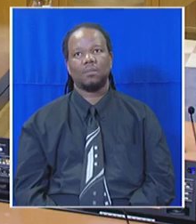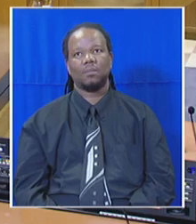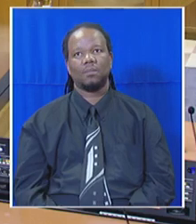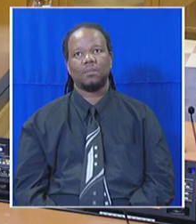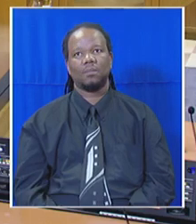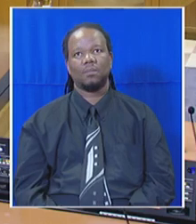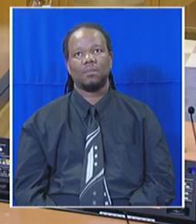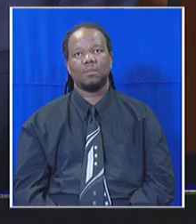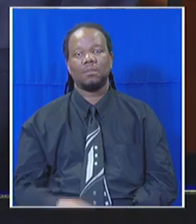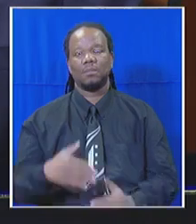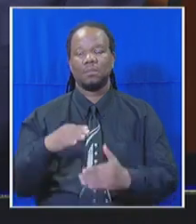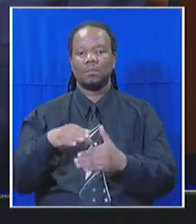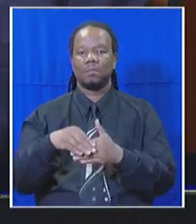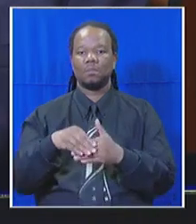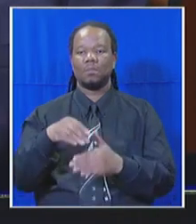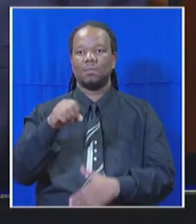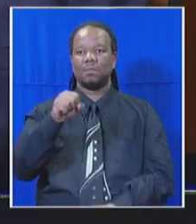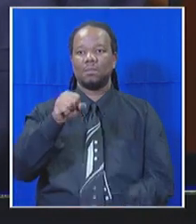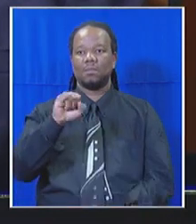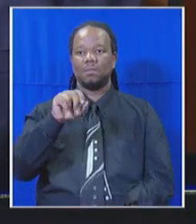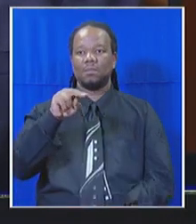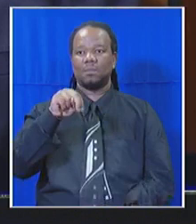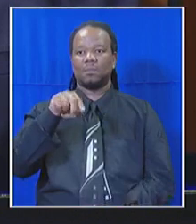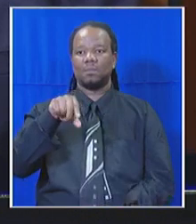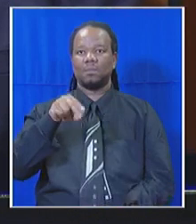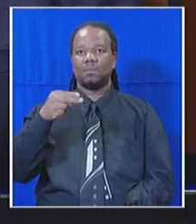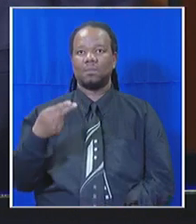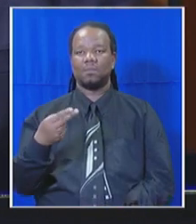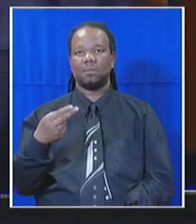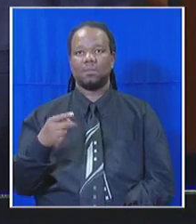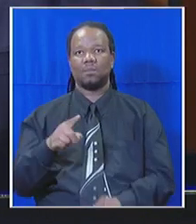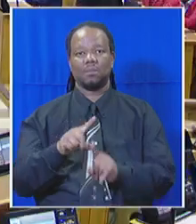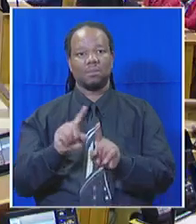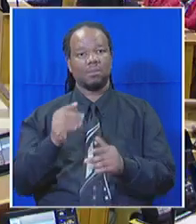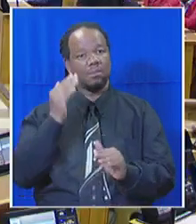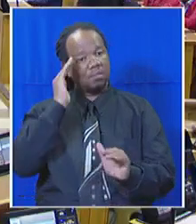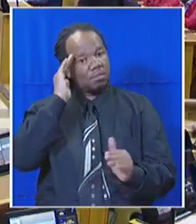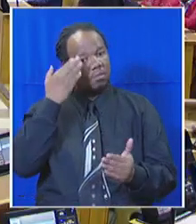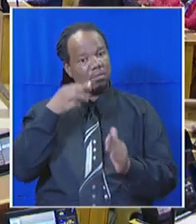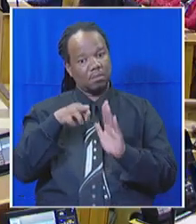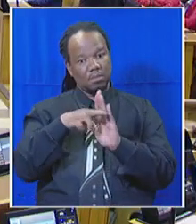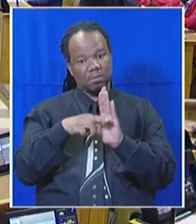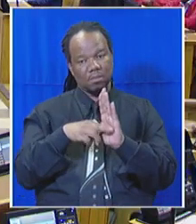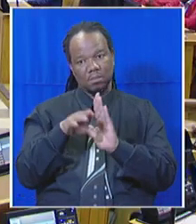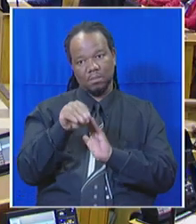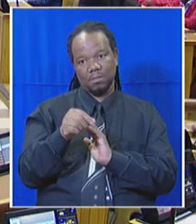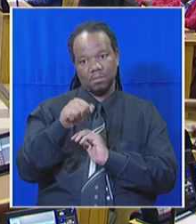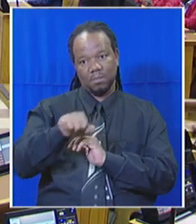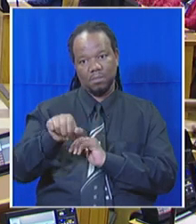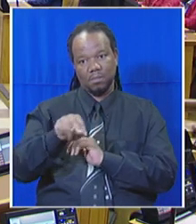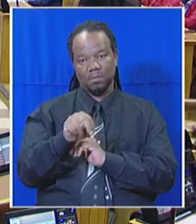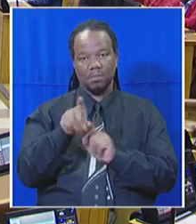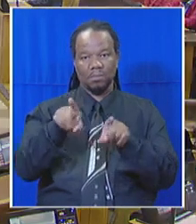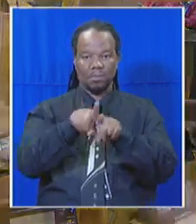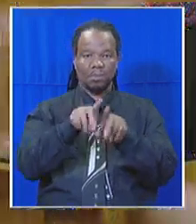Honorable Singh. Thank you, Honorable Deputy Speaker. Notwithstanding whether there is a rule or not on that particular matter, there